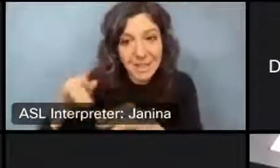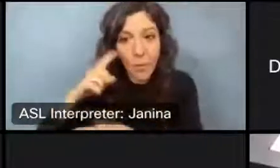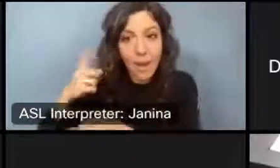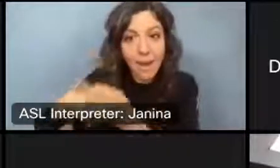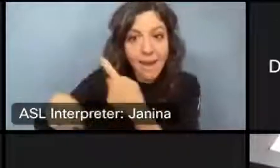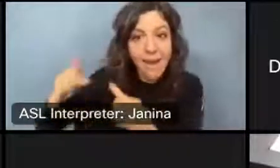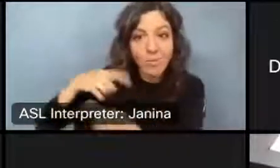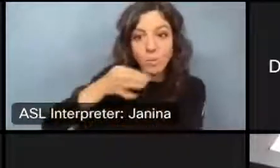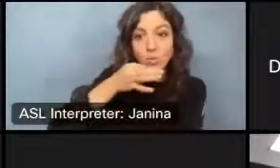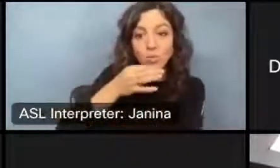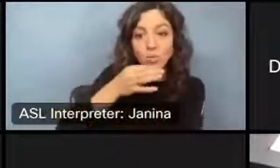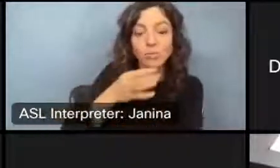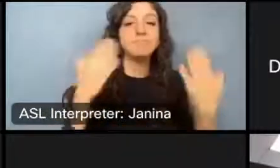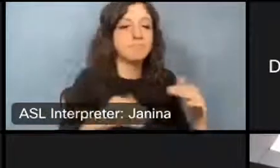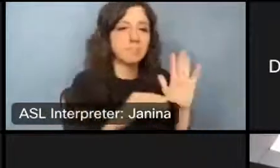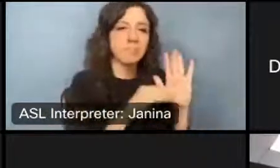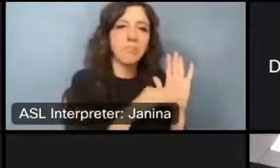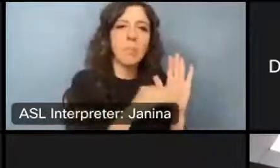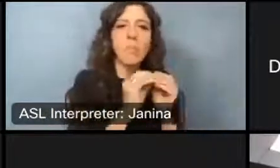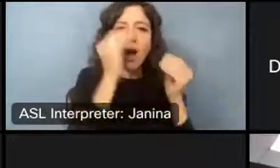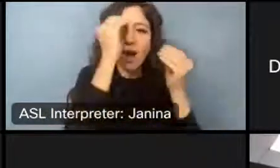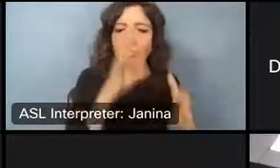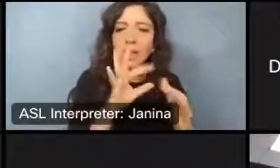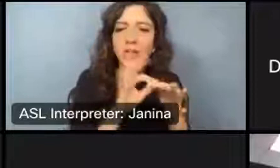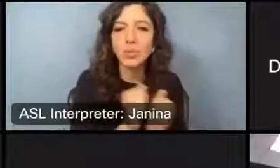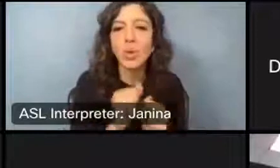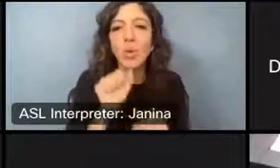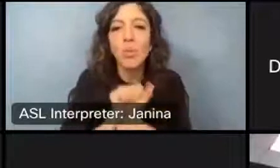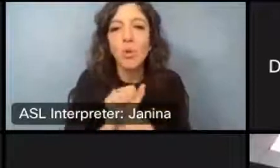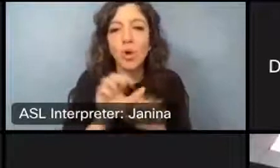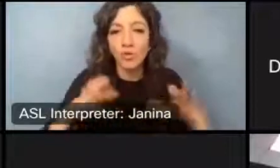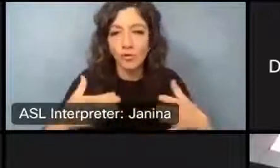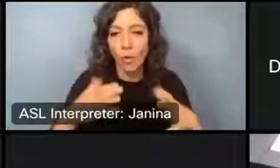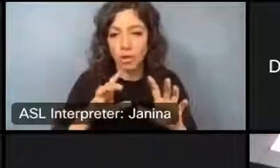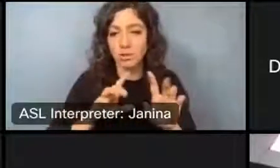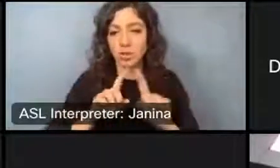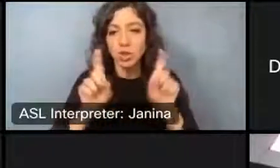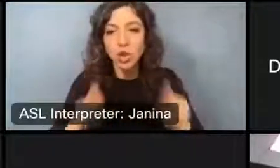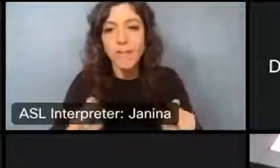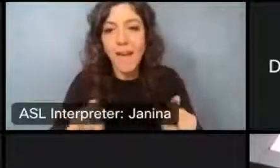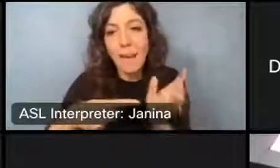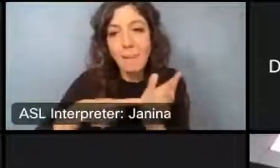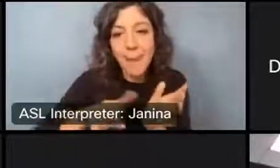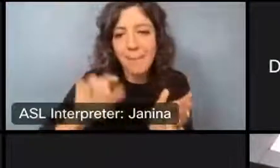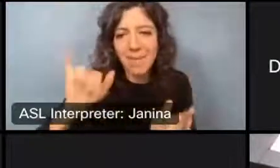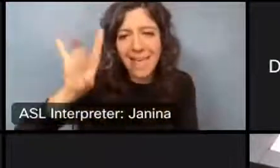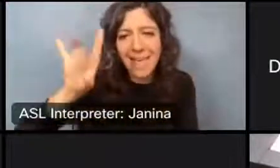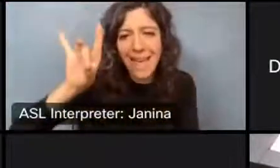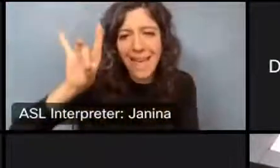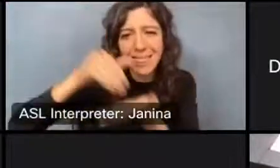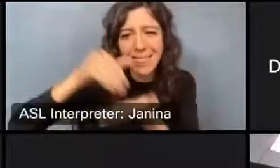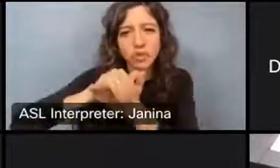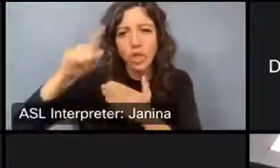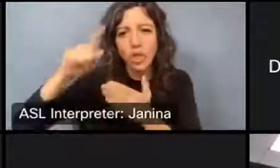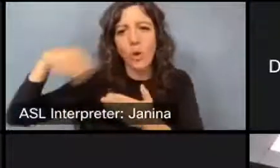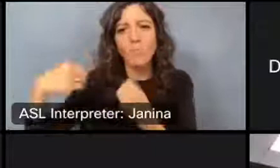A little bit more information related to the workforce survey payments, the $8,000 payments for providers that filled